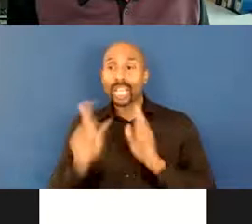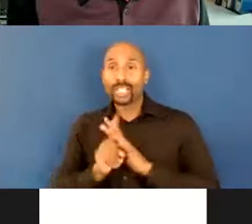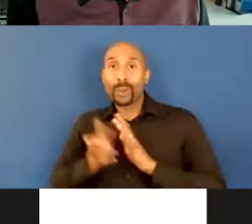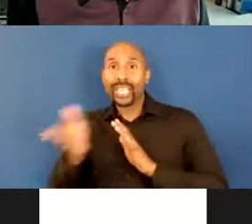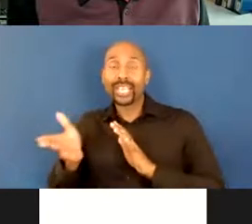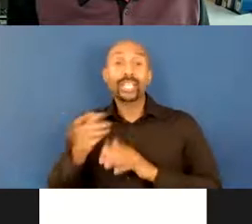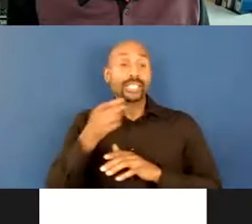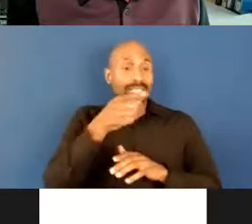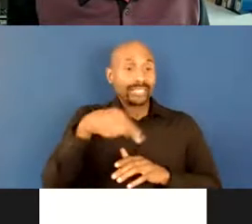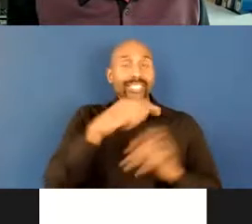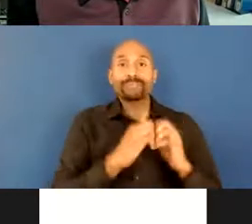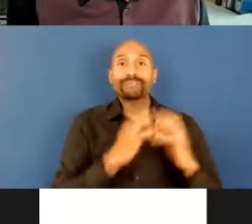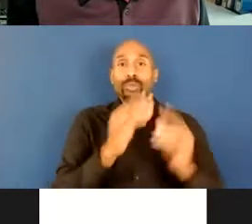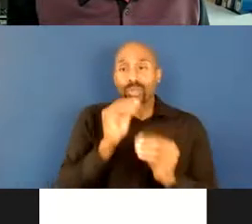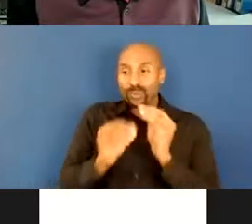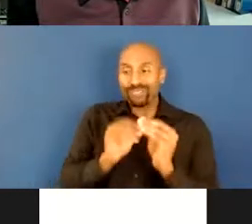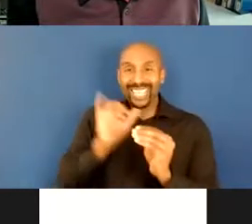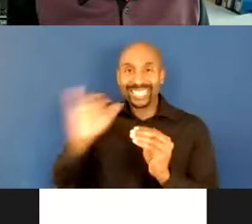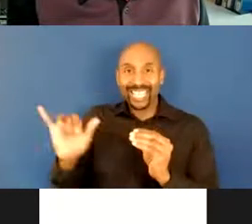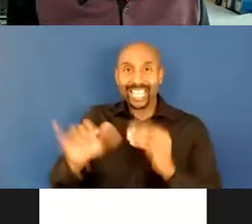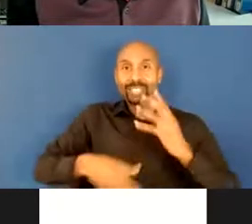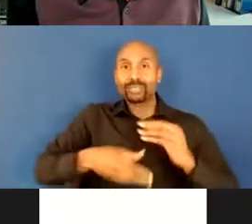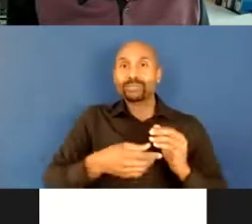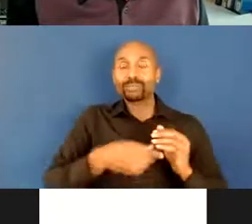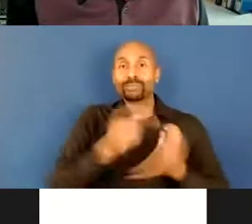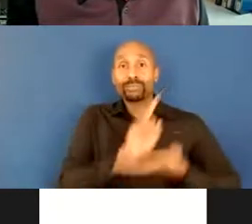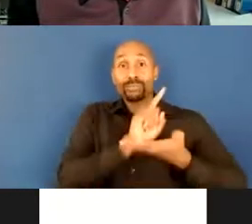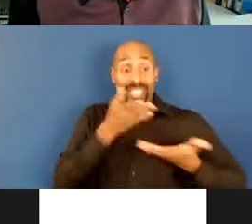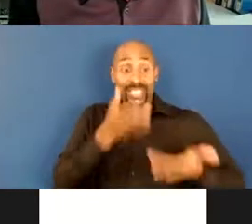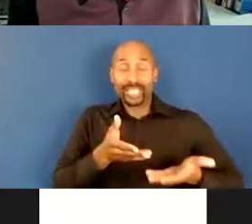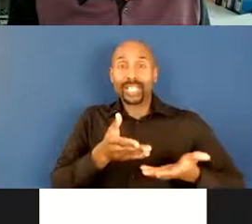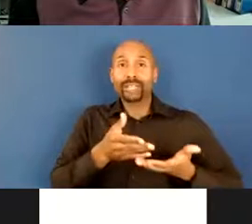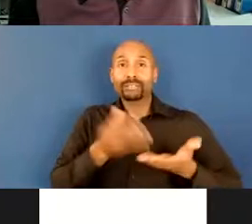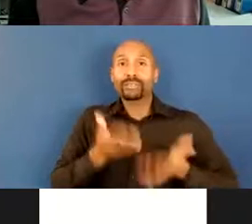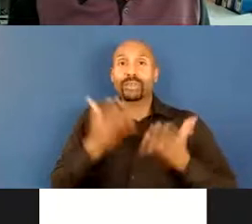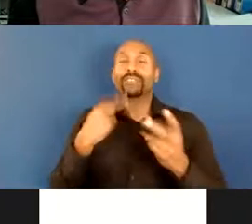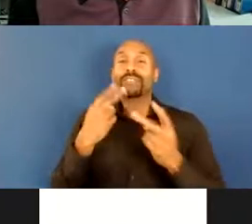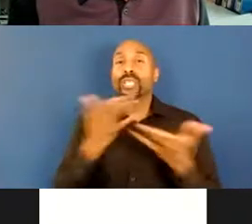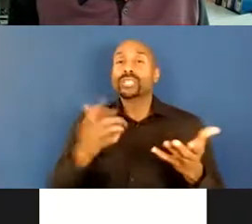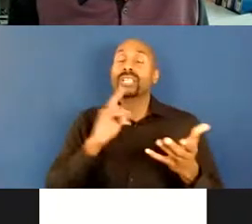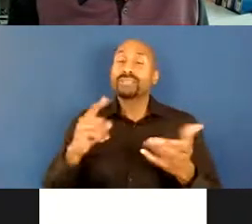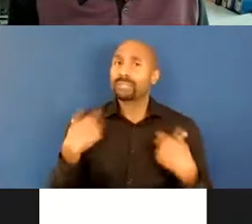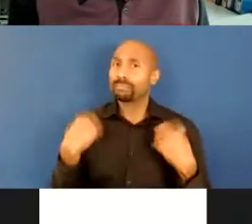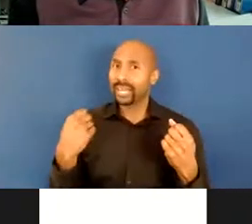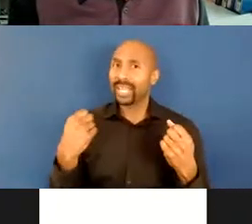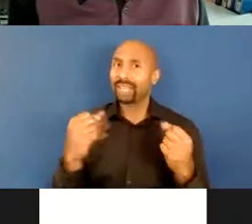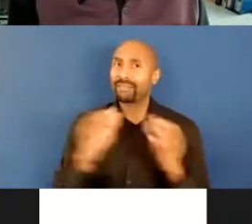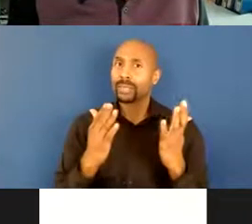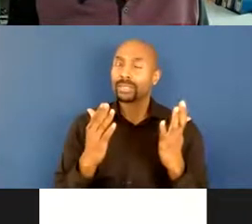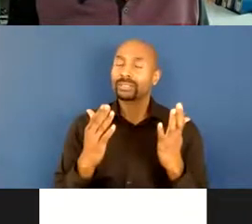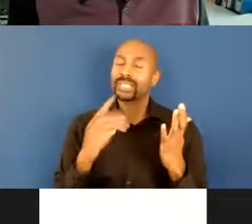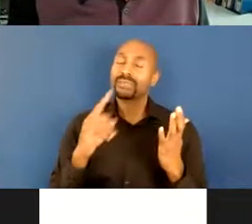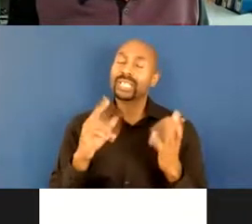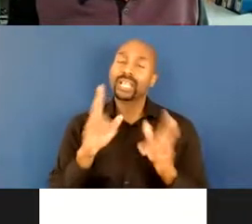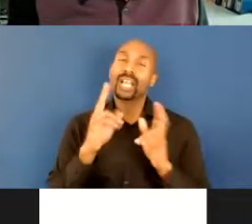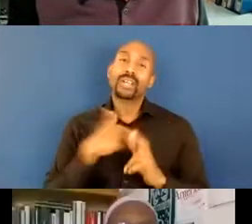and groundbreaking book. And so we're very honored to be welcoming its author, Dr. Hall, to be joining us today for a conversation. After